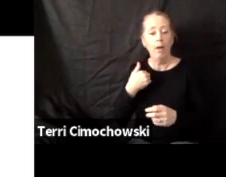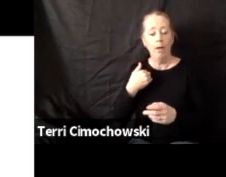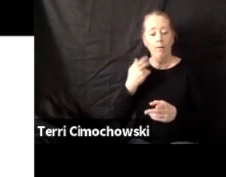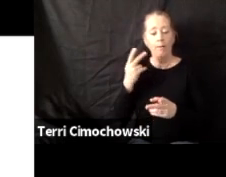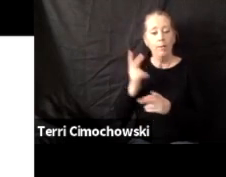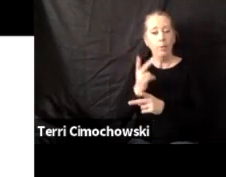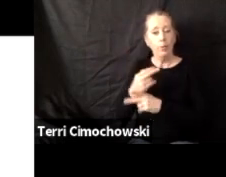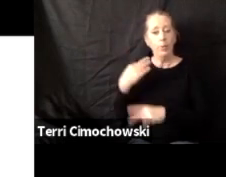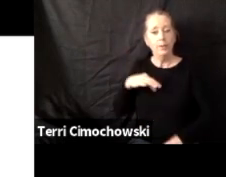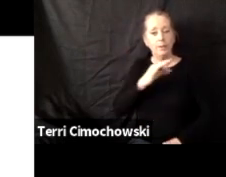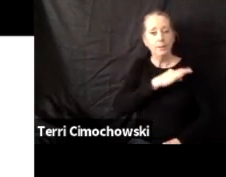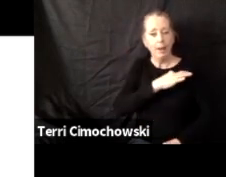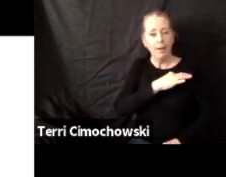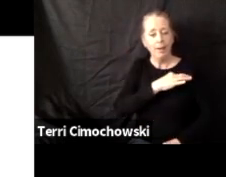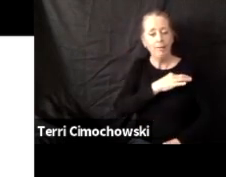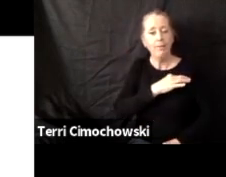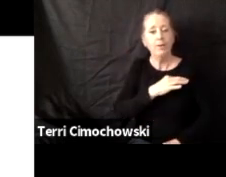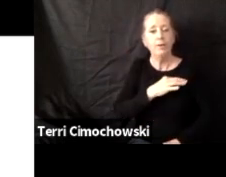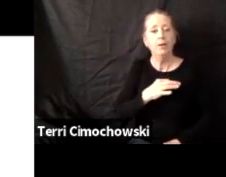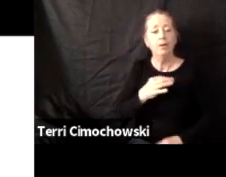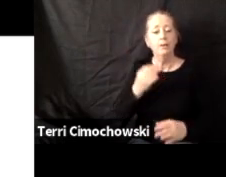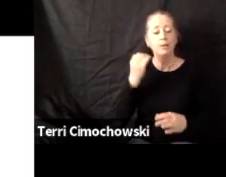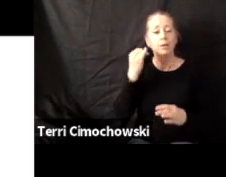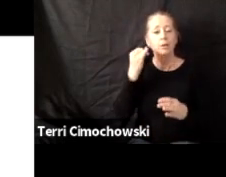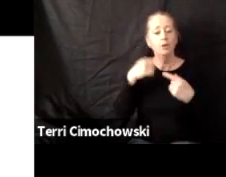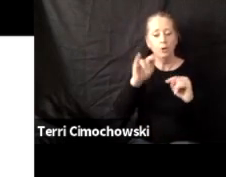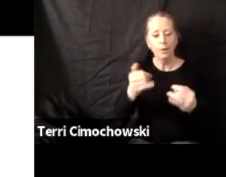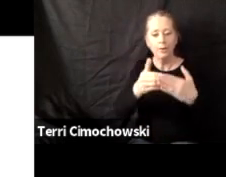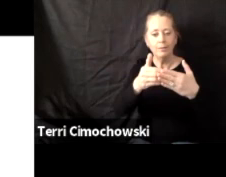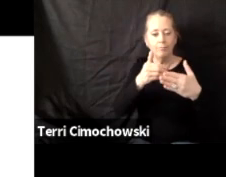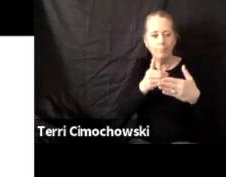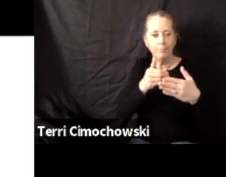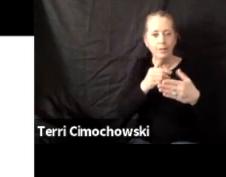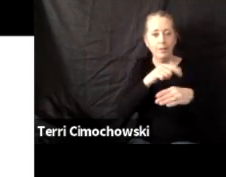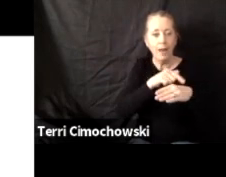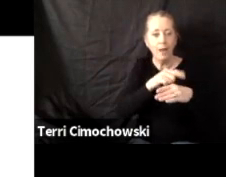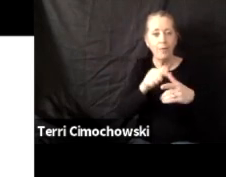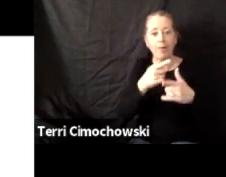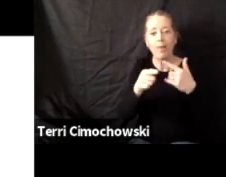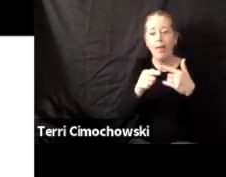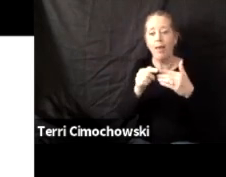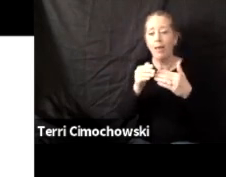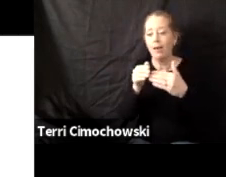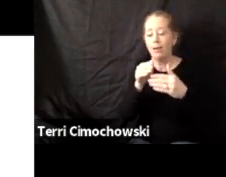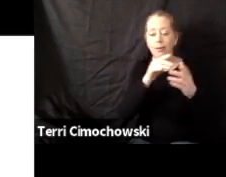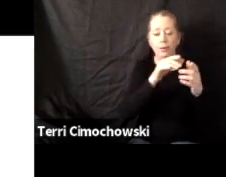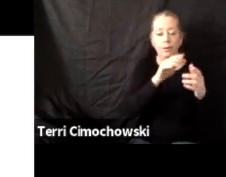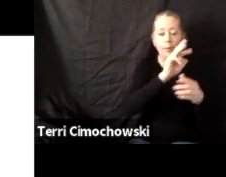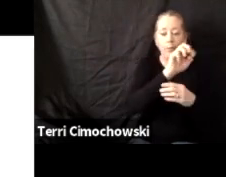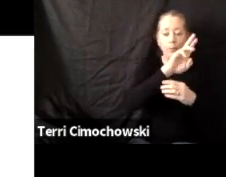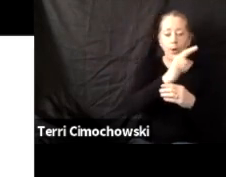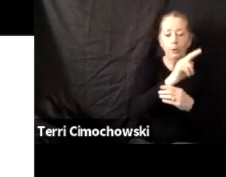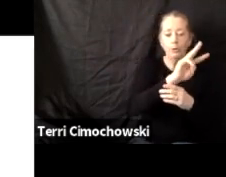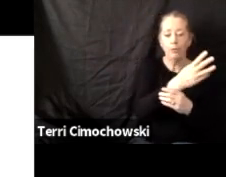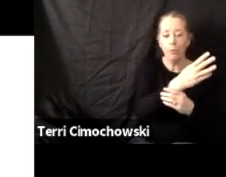those interested in this priority period, and we have a huge increase after that. It would be very challenging to meet those